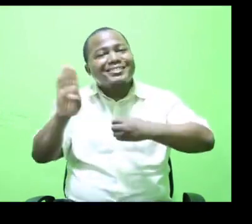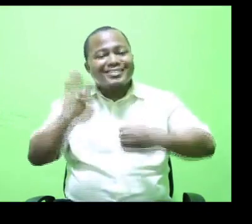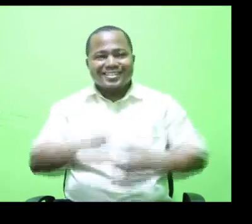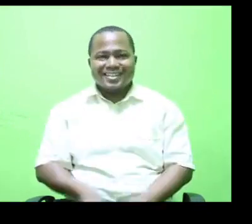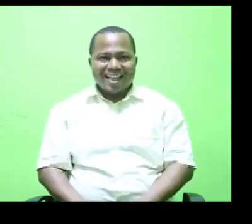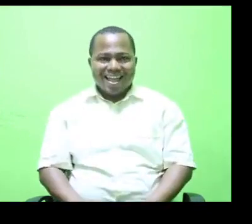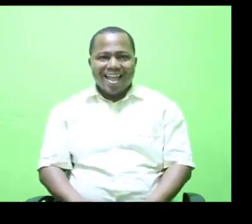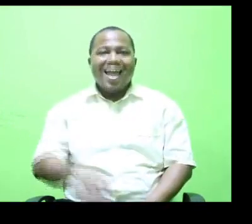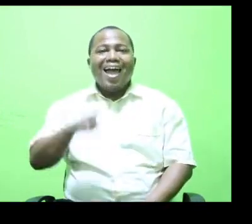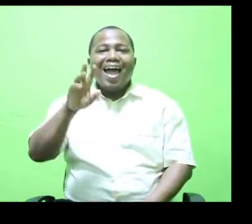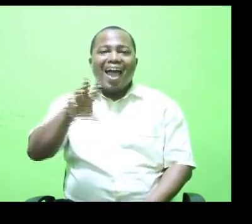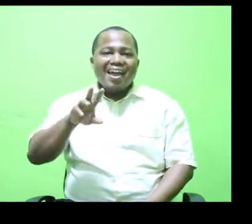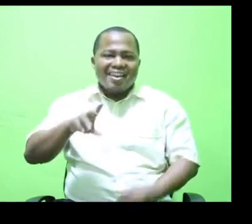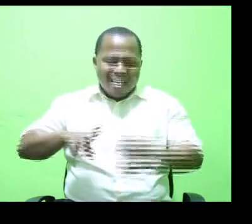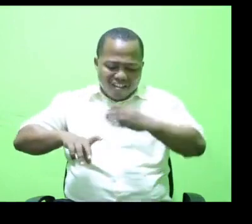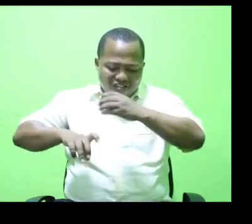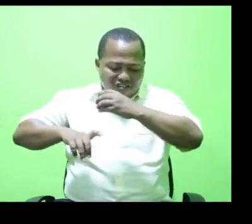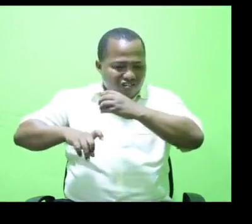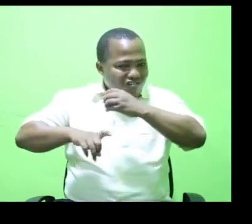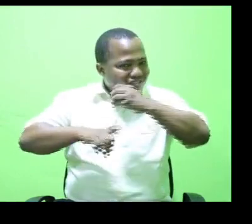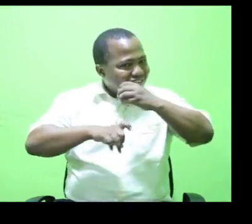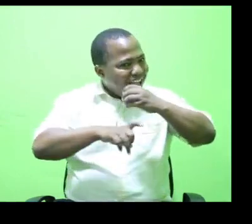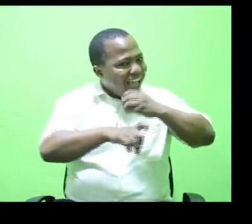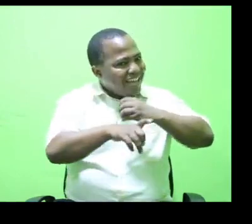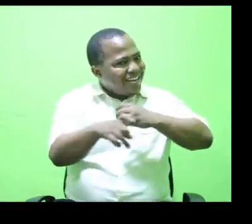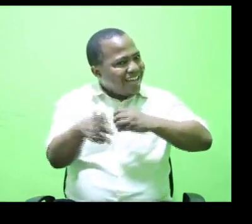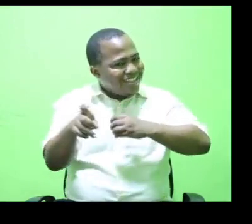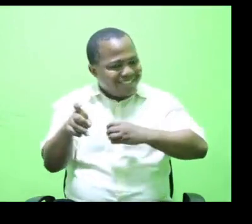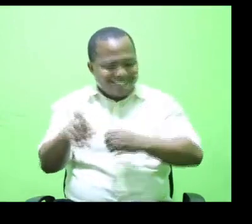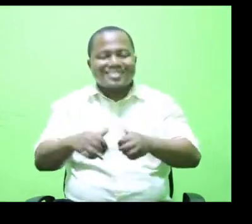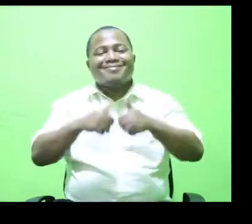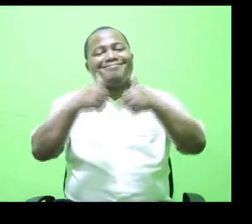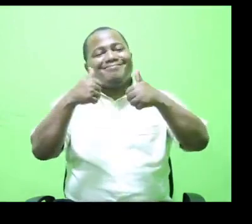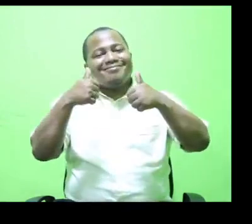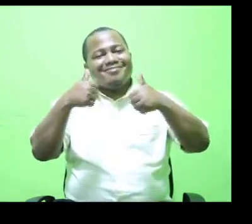And viruses, good job.